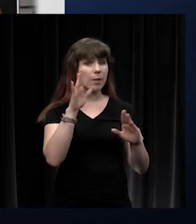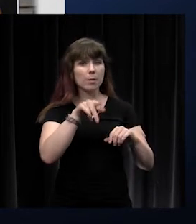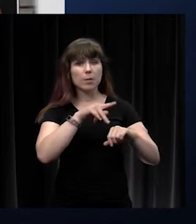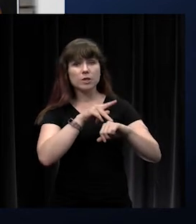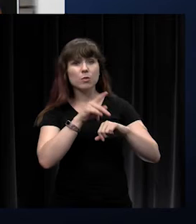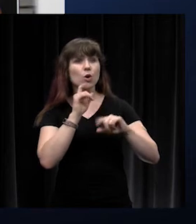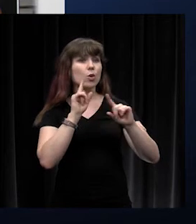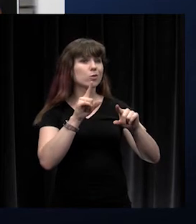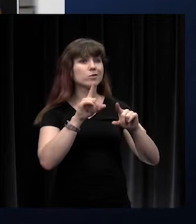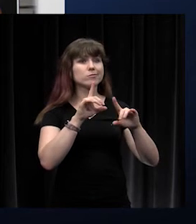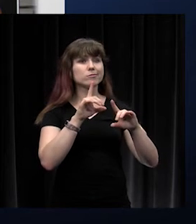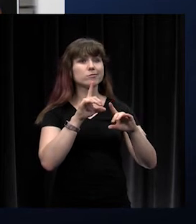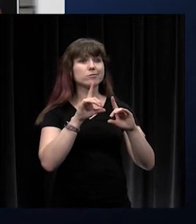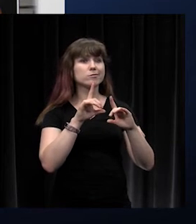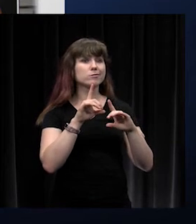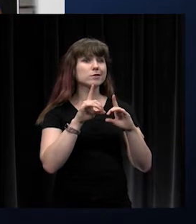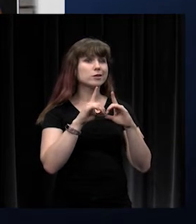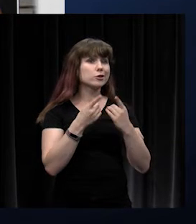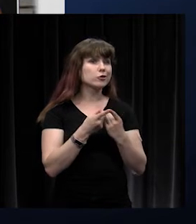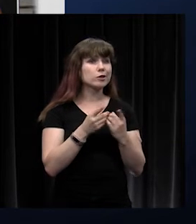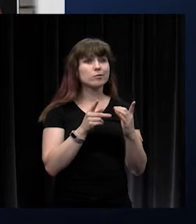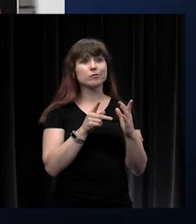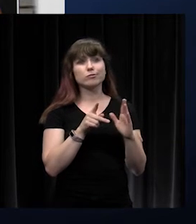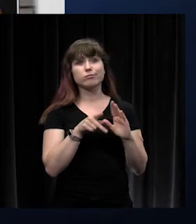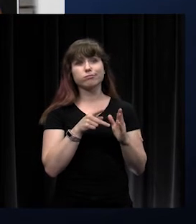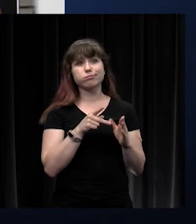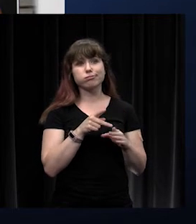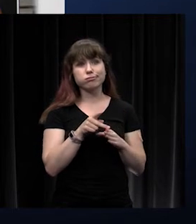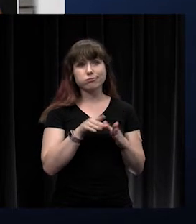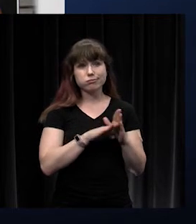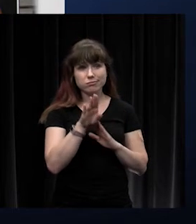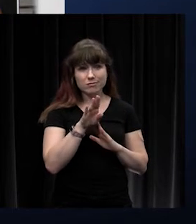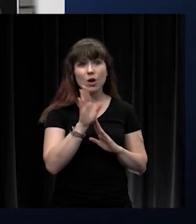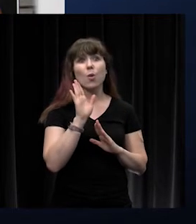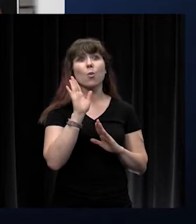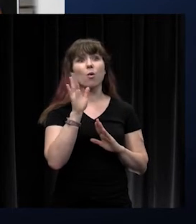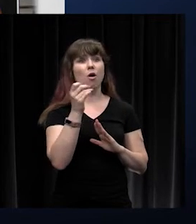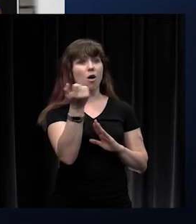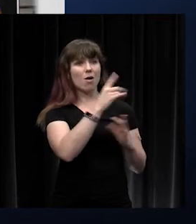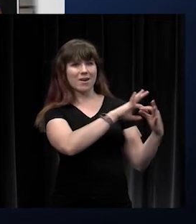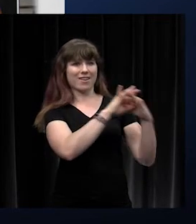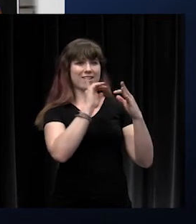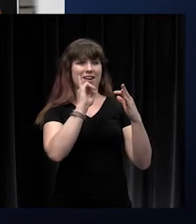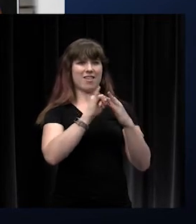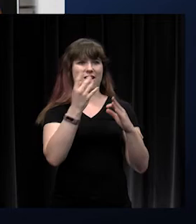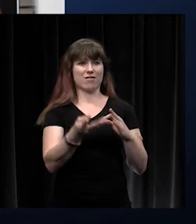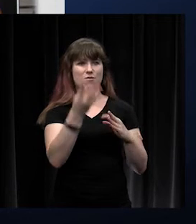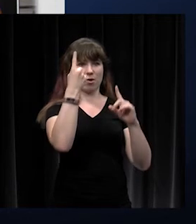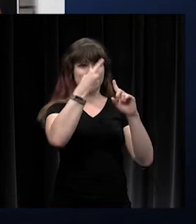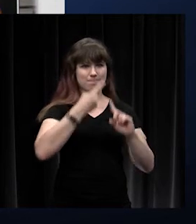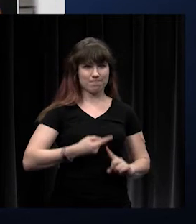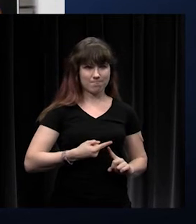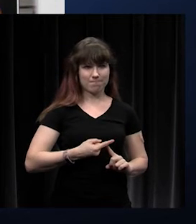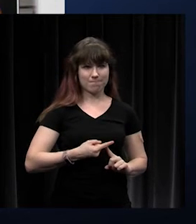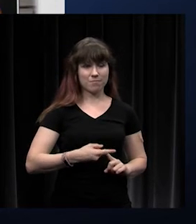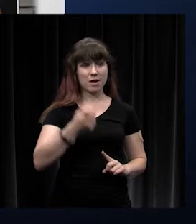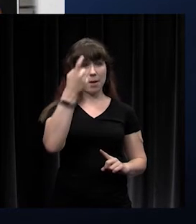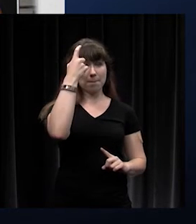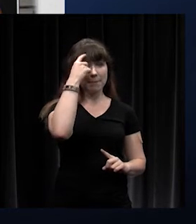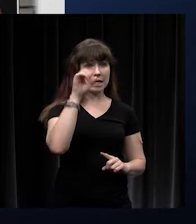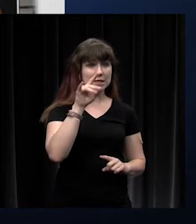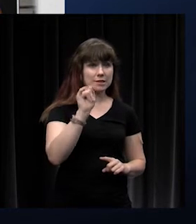district professional development, everything that we're going to have going on will be centered around these four ideas of mindset,